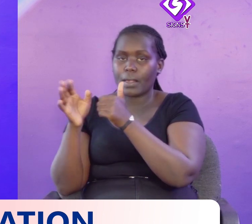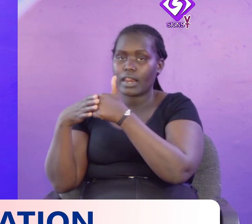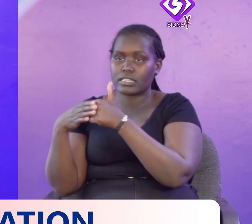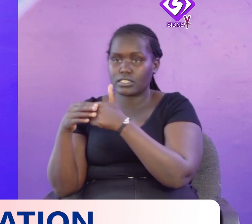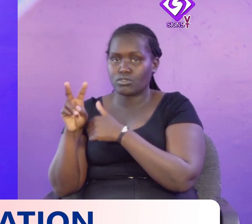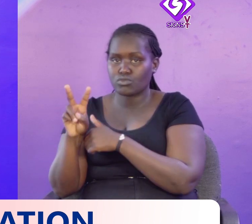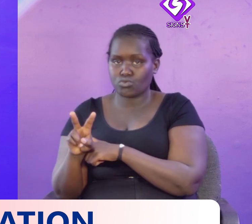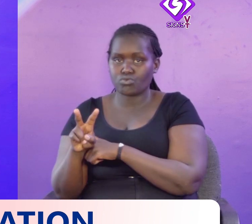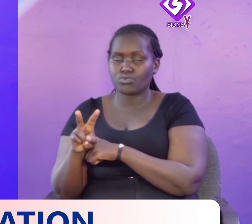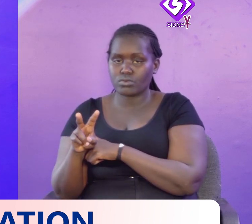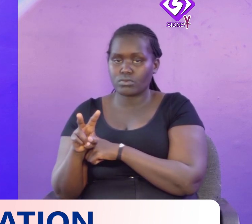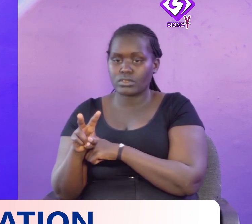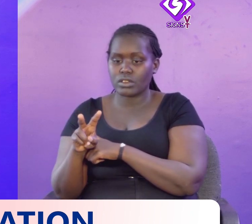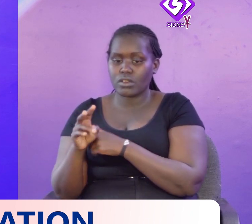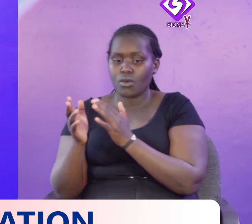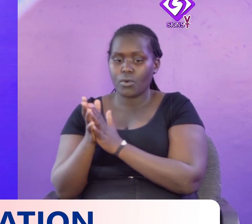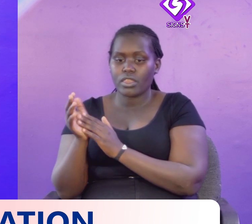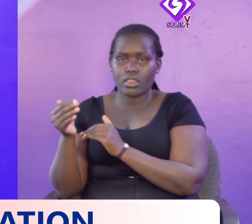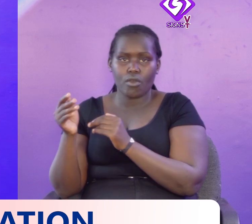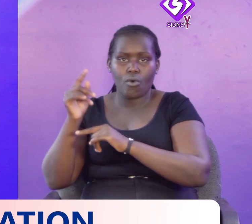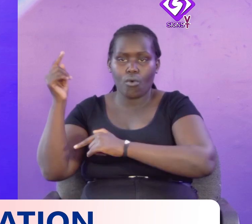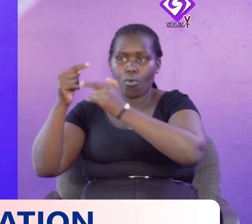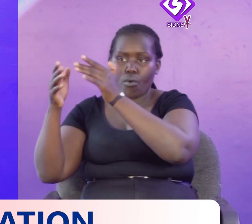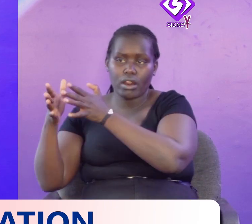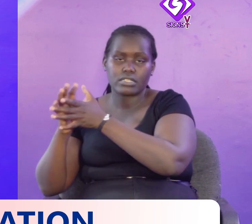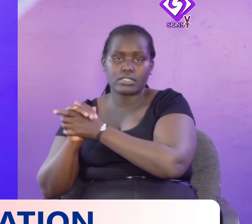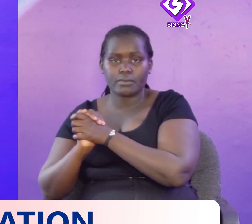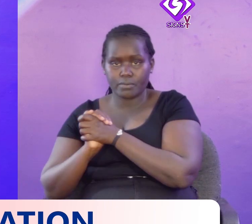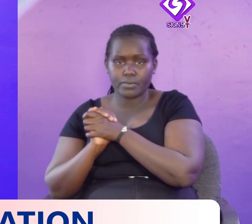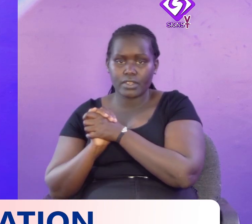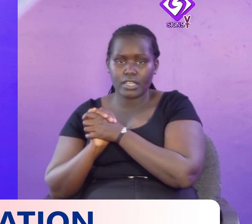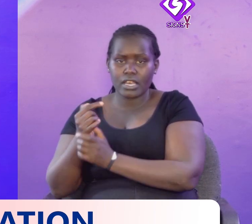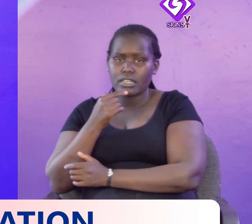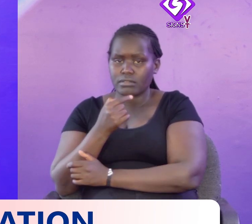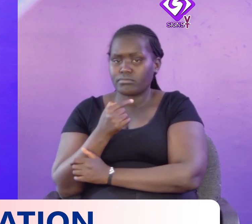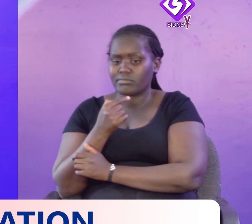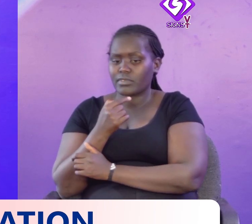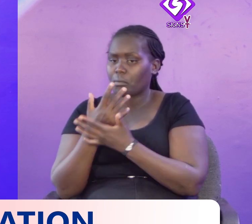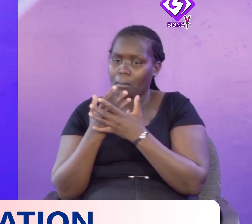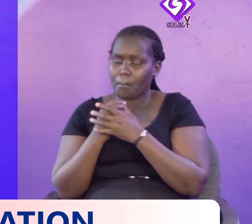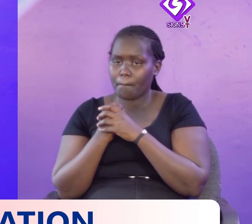moved around with Kanu Youth Wingers. Yeah. And it seems like